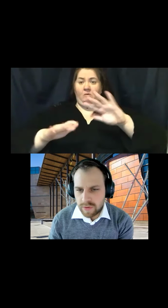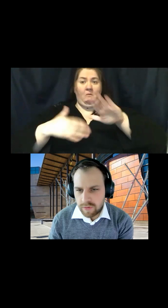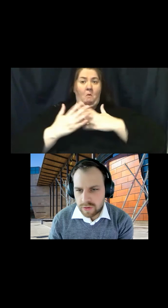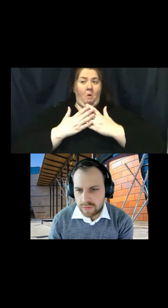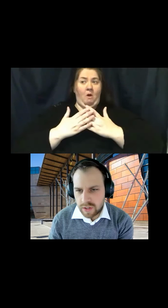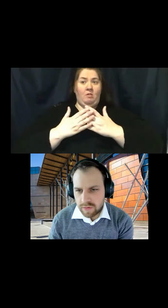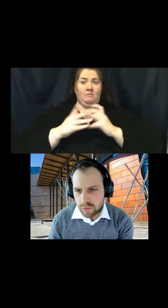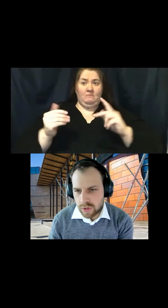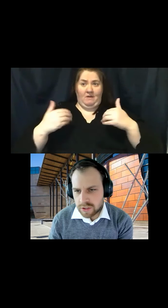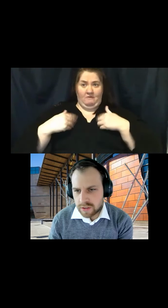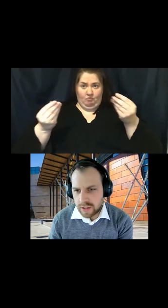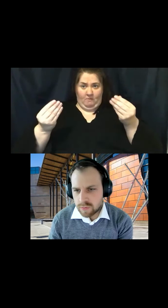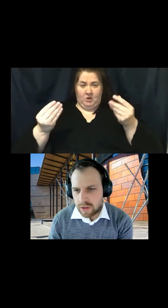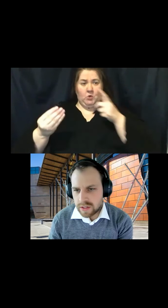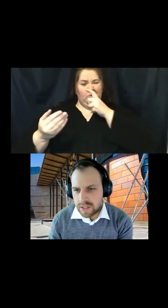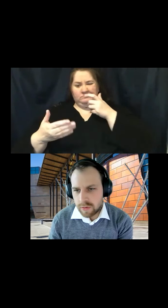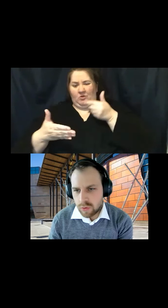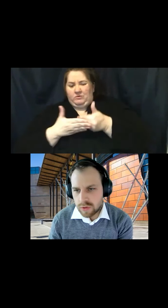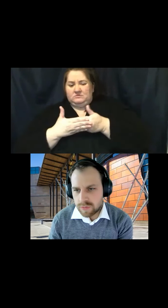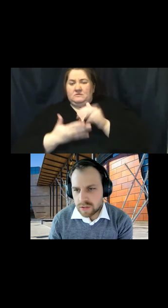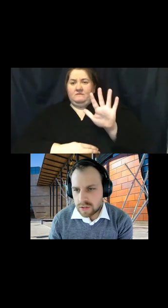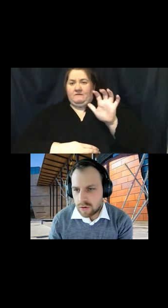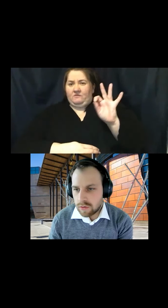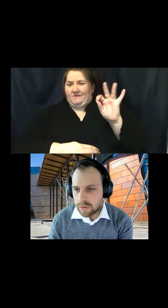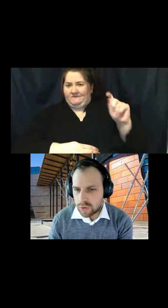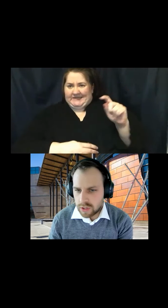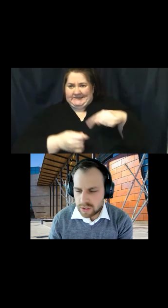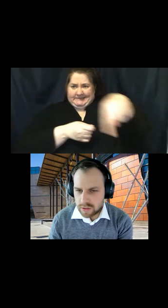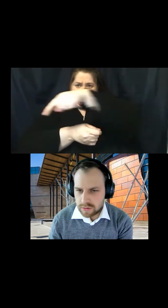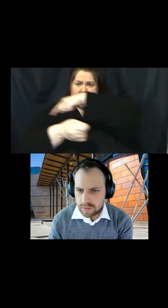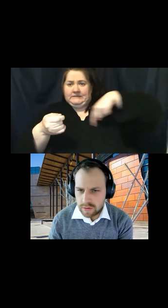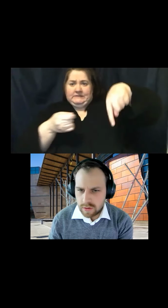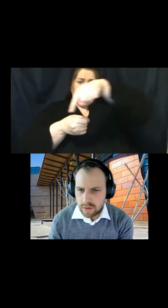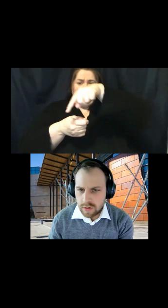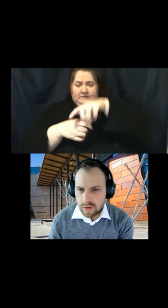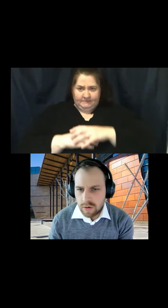within 500 feet of the project, as well as yellow boards being installed along the project.